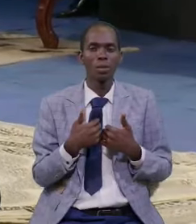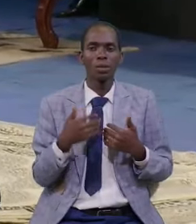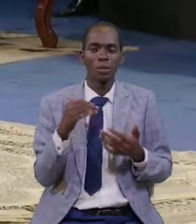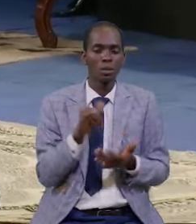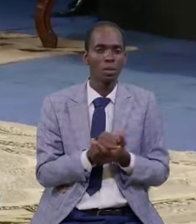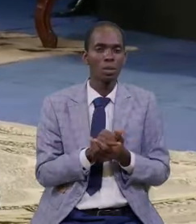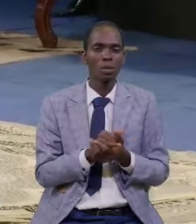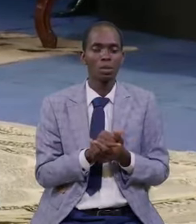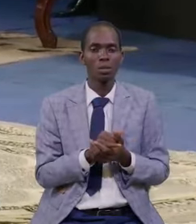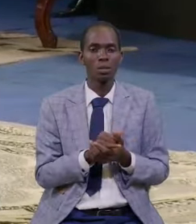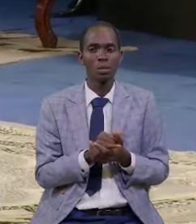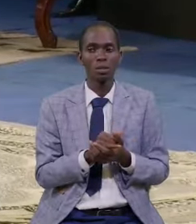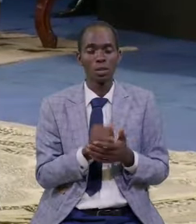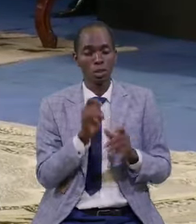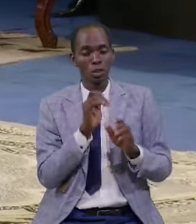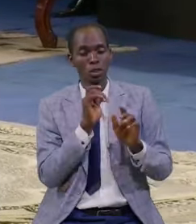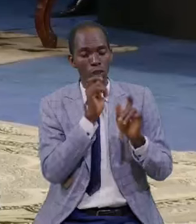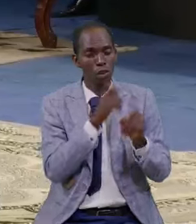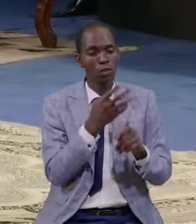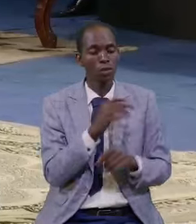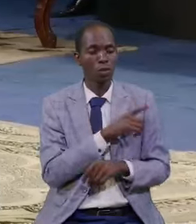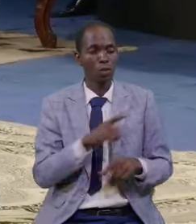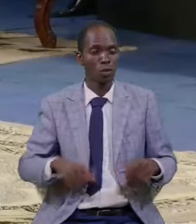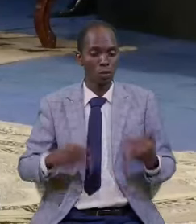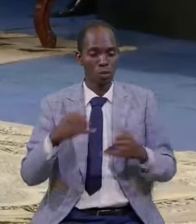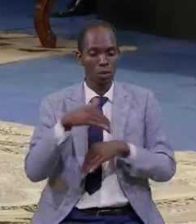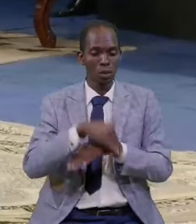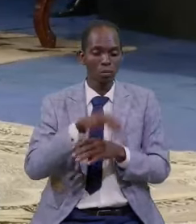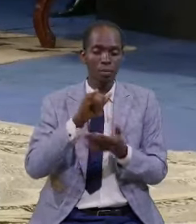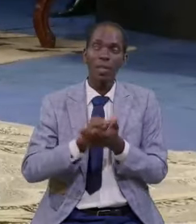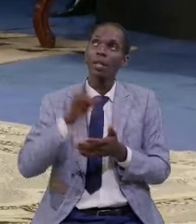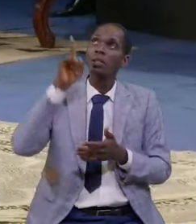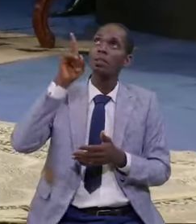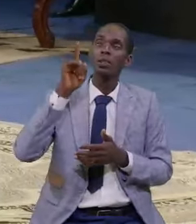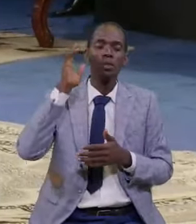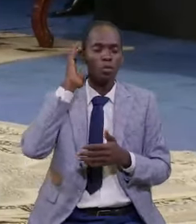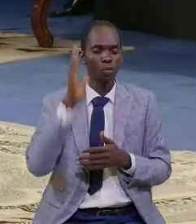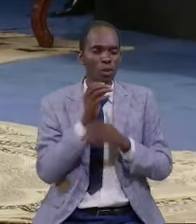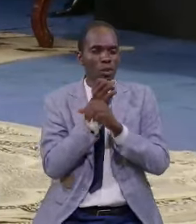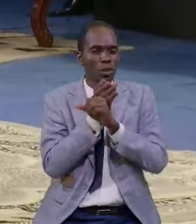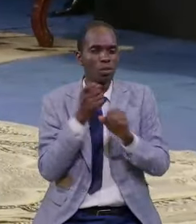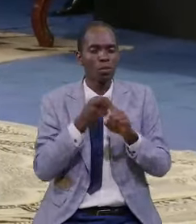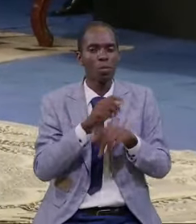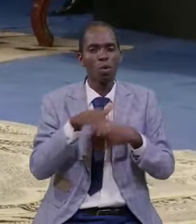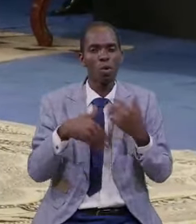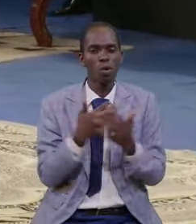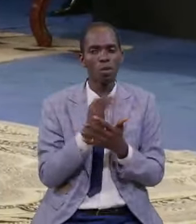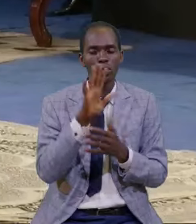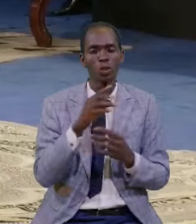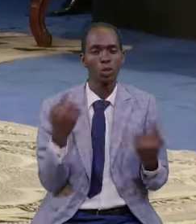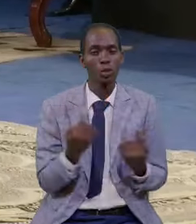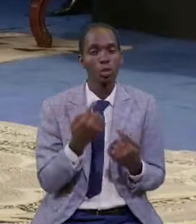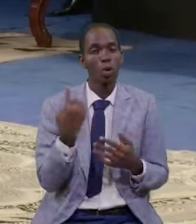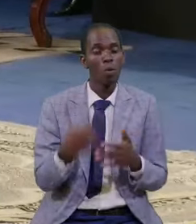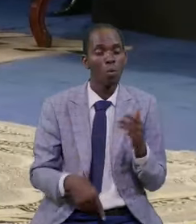that he will save you from all your sin. Just raise up your hand. Just raise up your hand. I want that salvation.